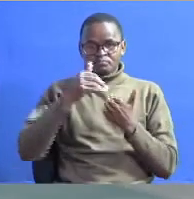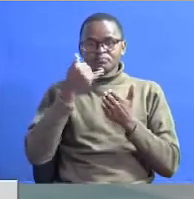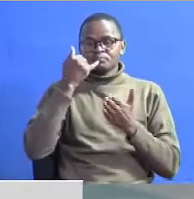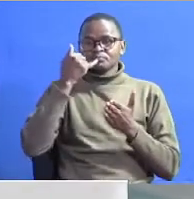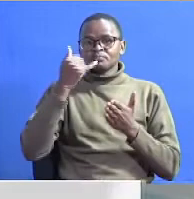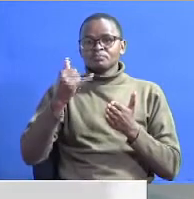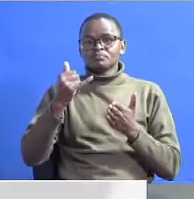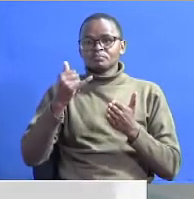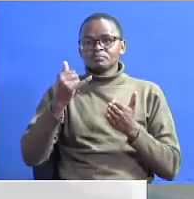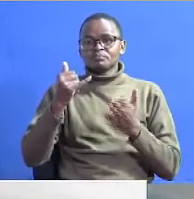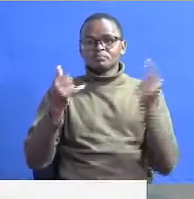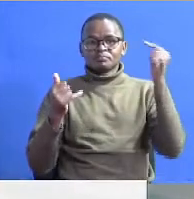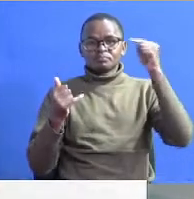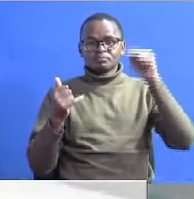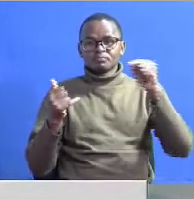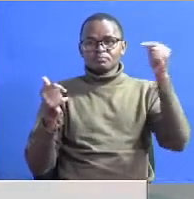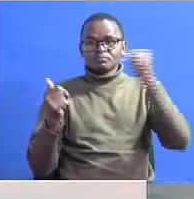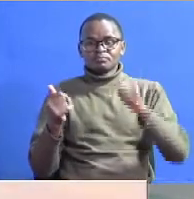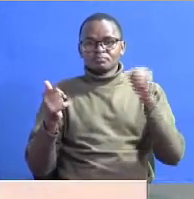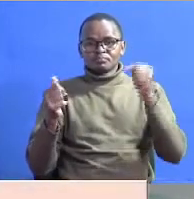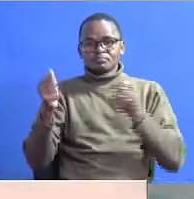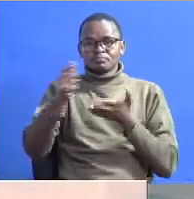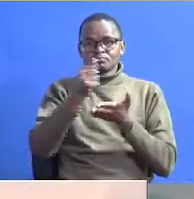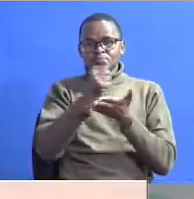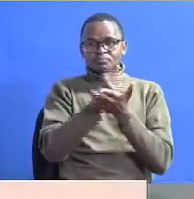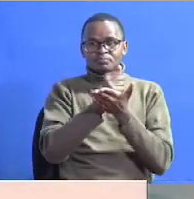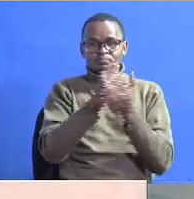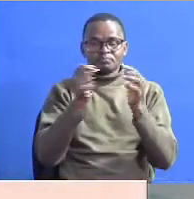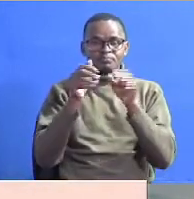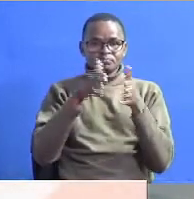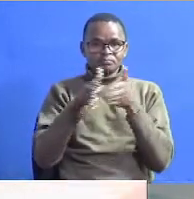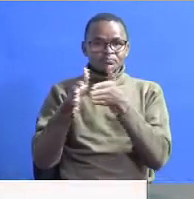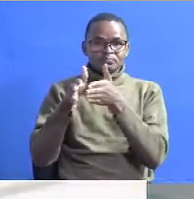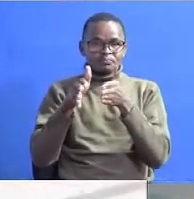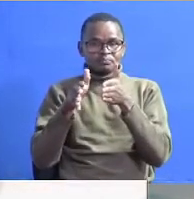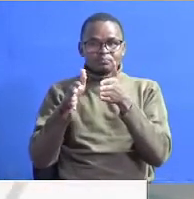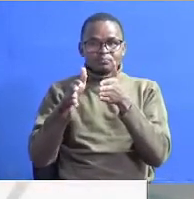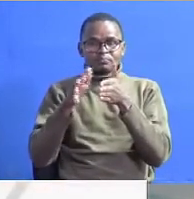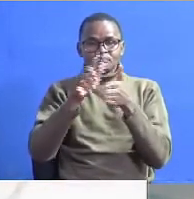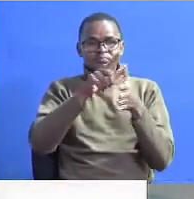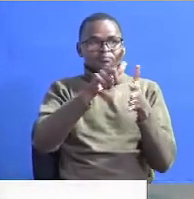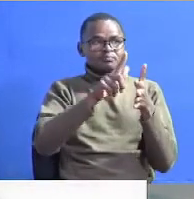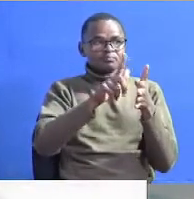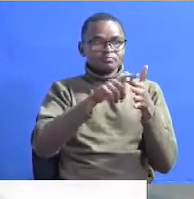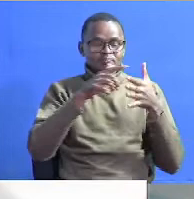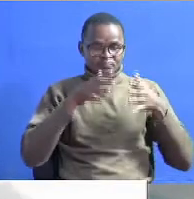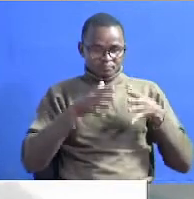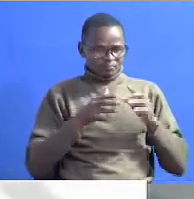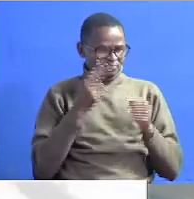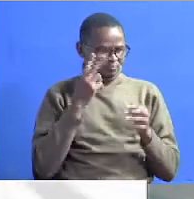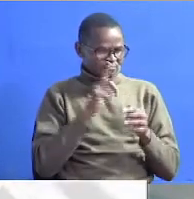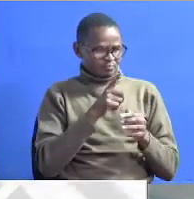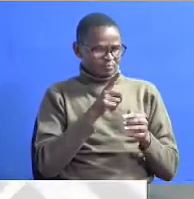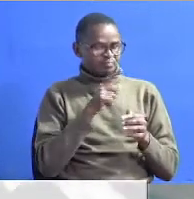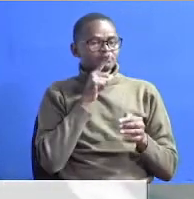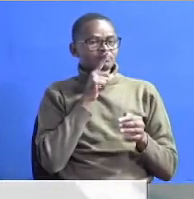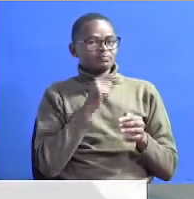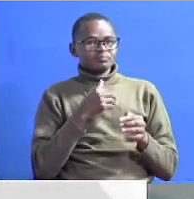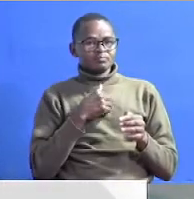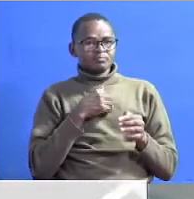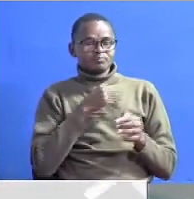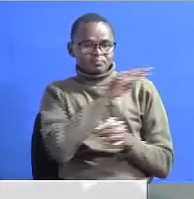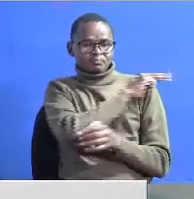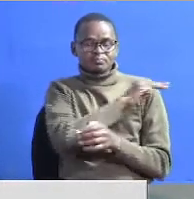said, I will come and bring employment opportunities. Yes. Then the people saw this man might be our